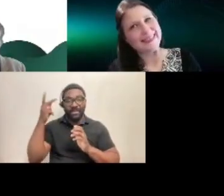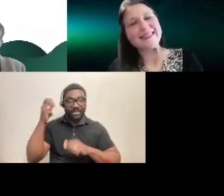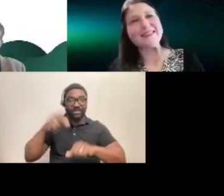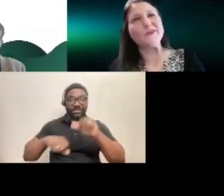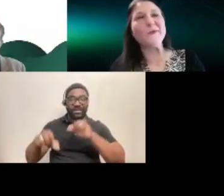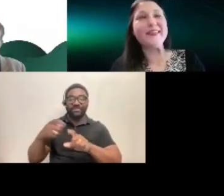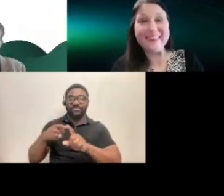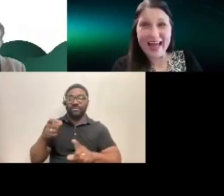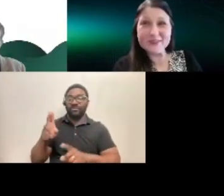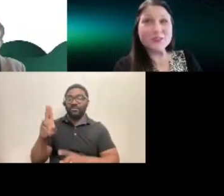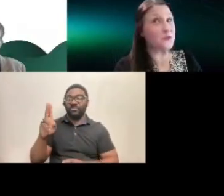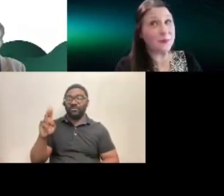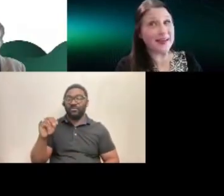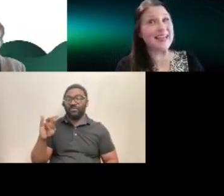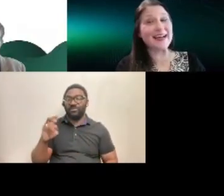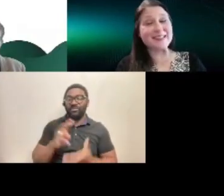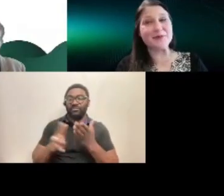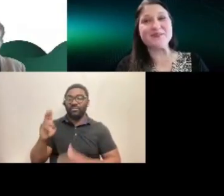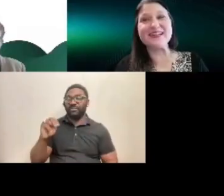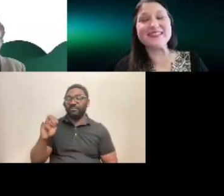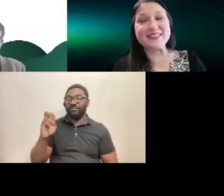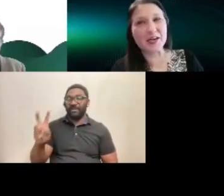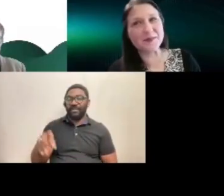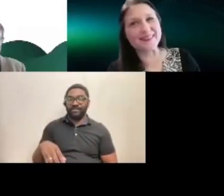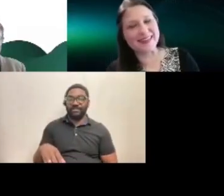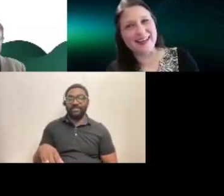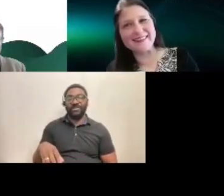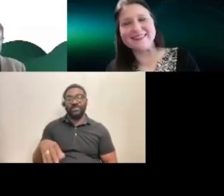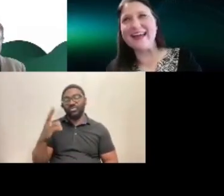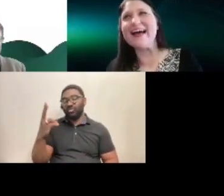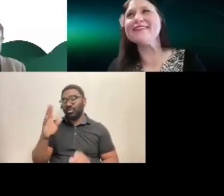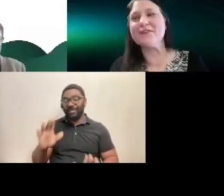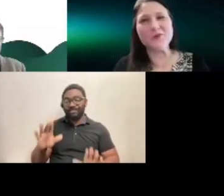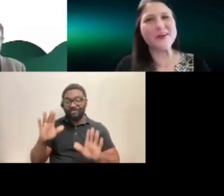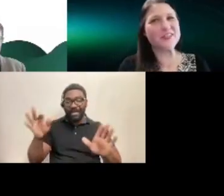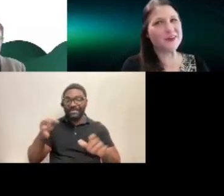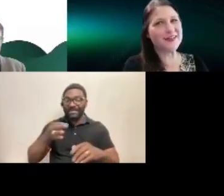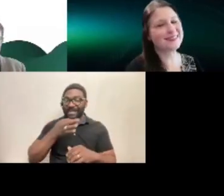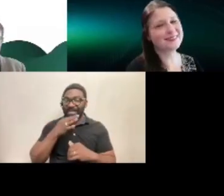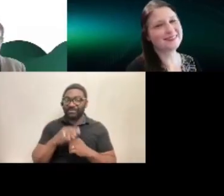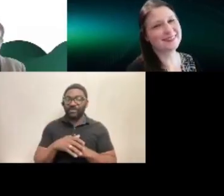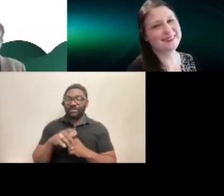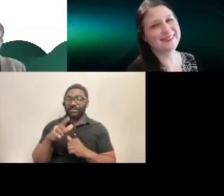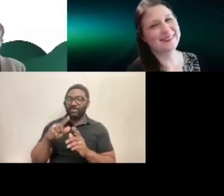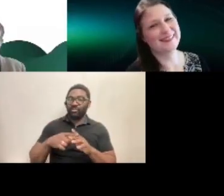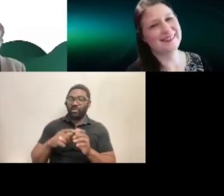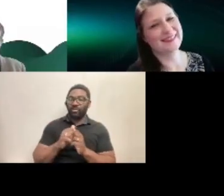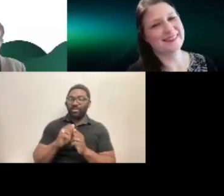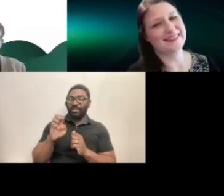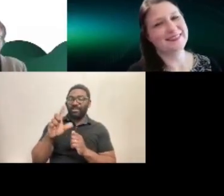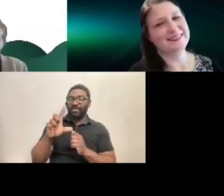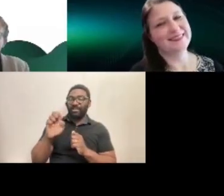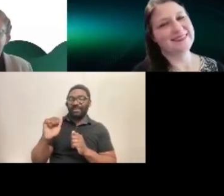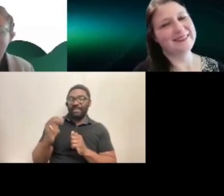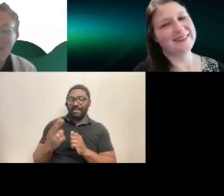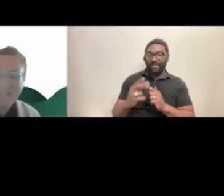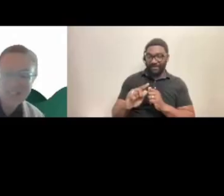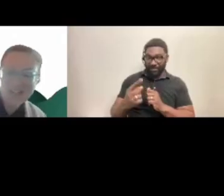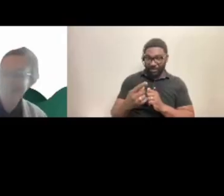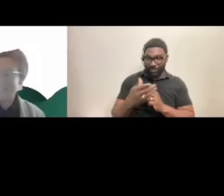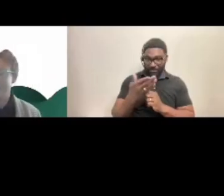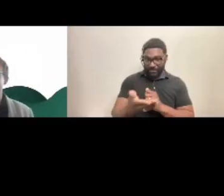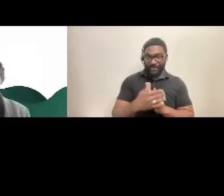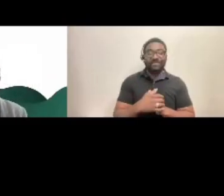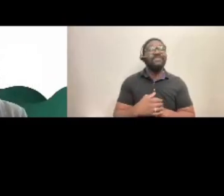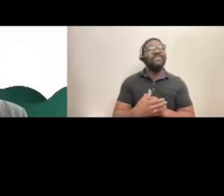Reno. So with that, two amazing experts, we'll get started with Leah. Leah, the floor is yours. Thank you so